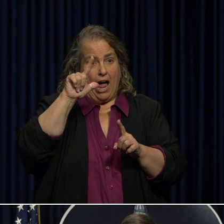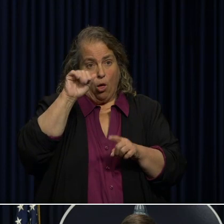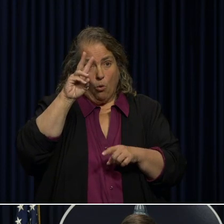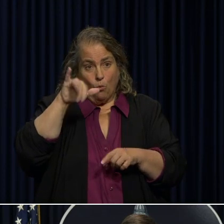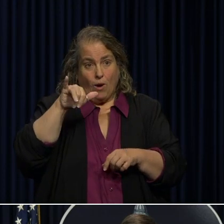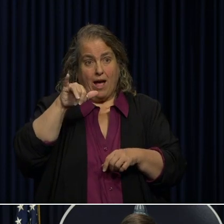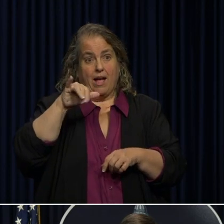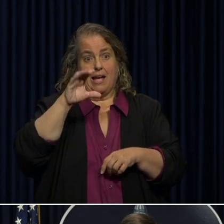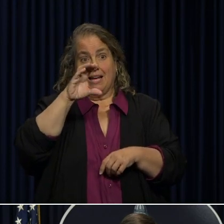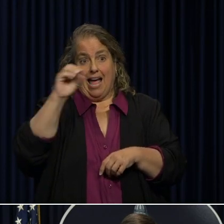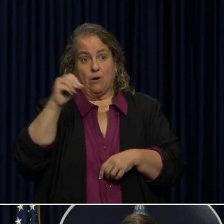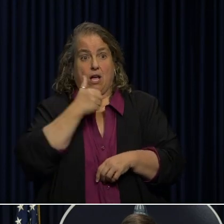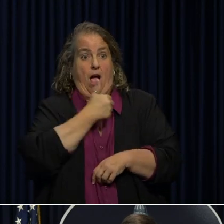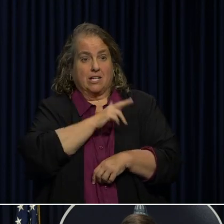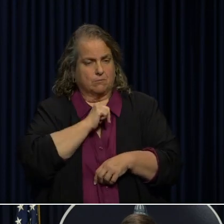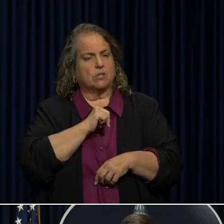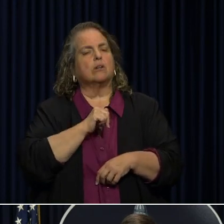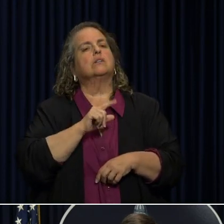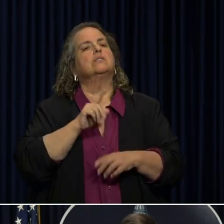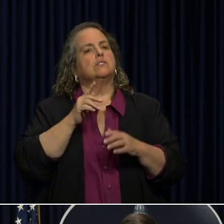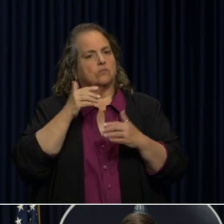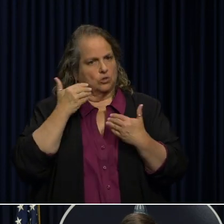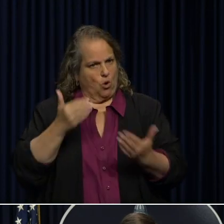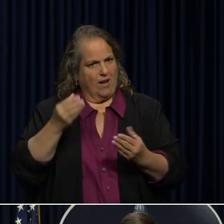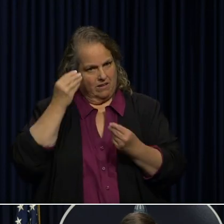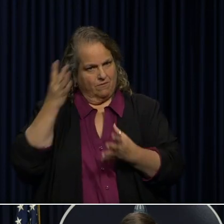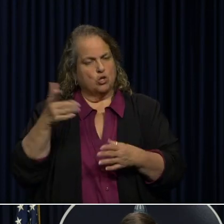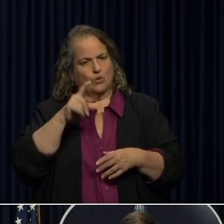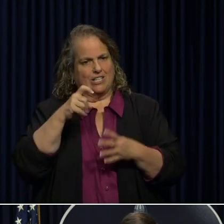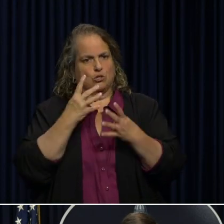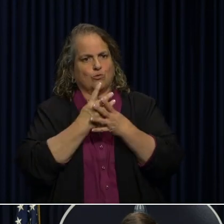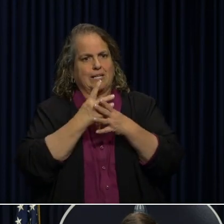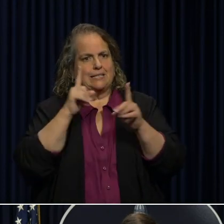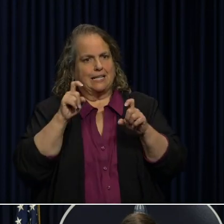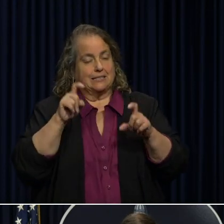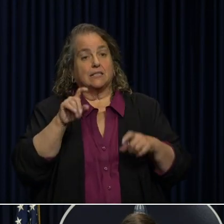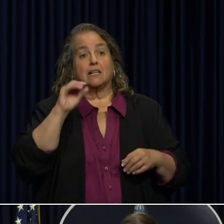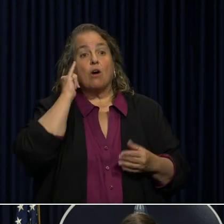County Hospital to be screened for testing at